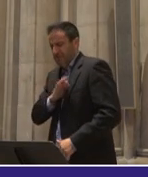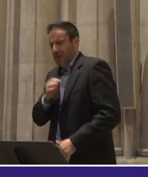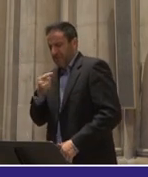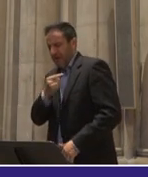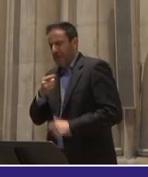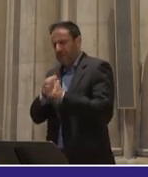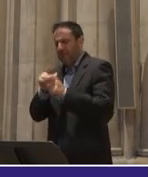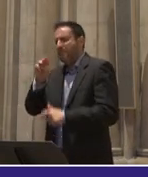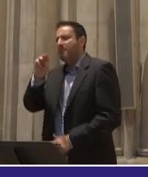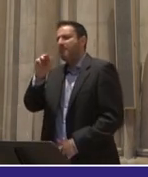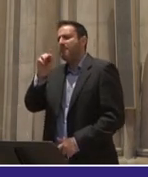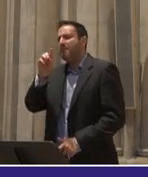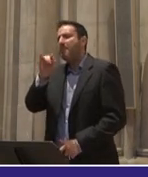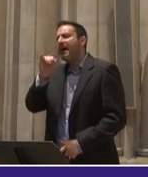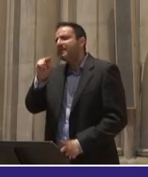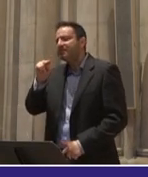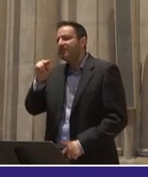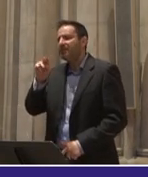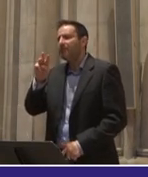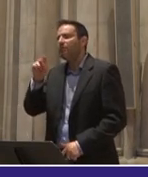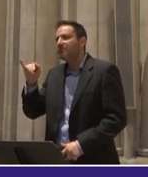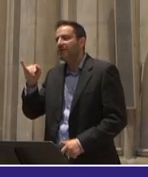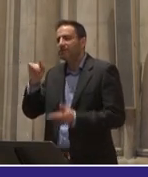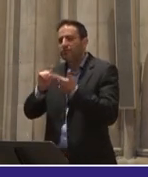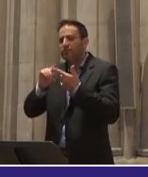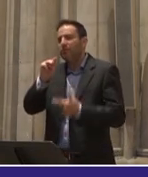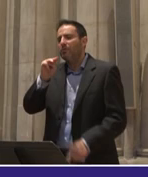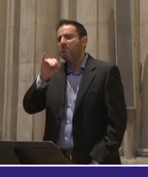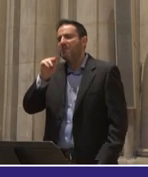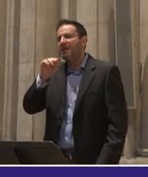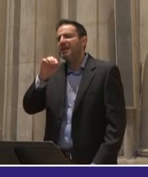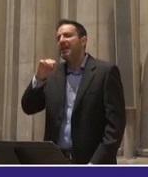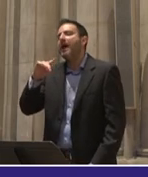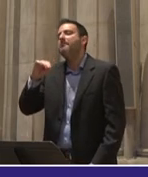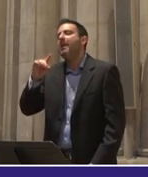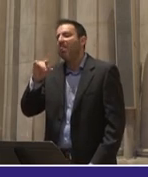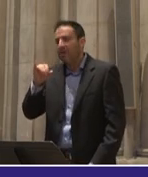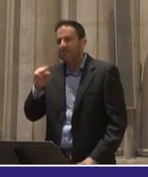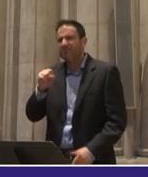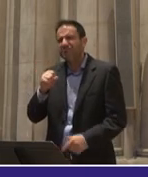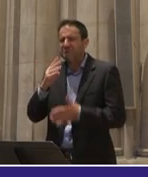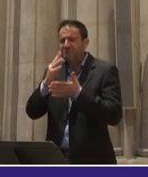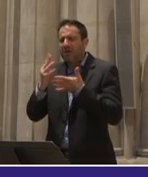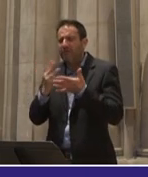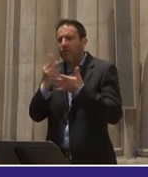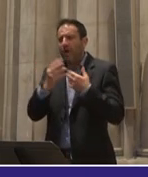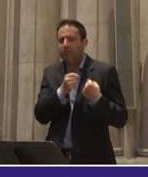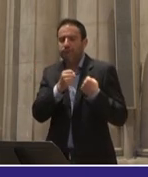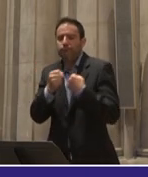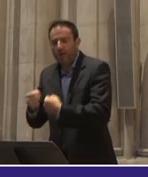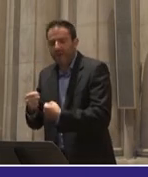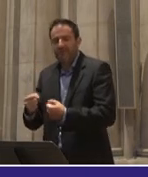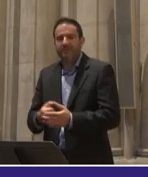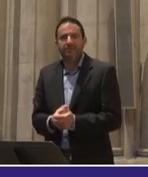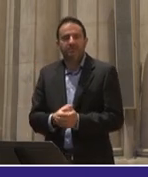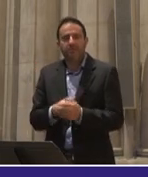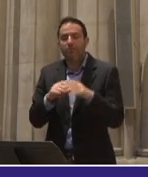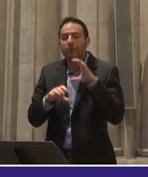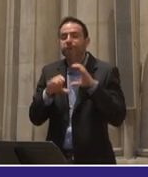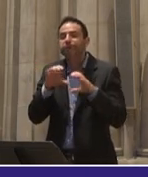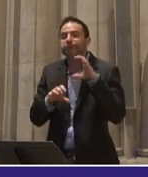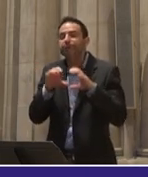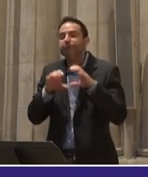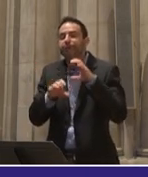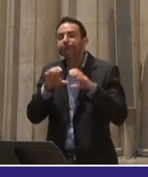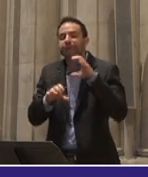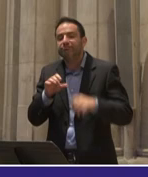Madison, Wisconsin to Minneapolis, which is about a 4-hour drive, so we had time to talk. I asked him a bit about